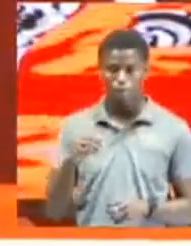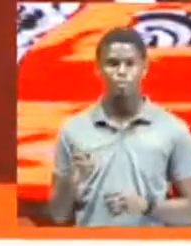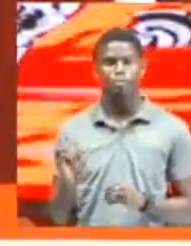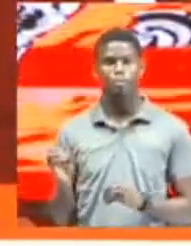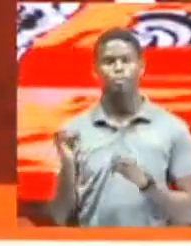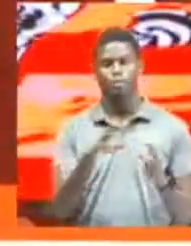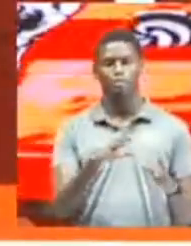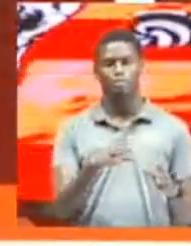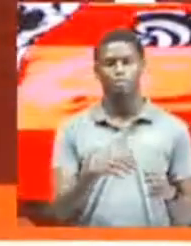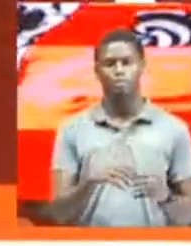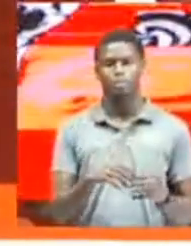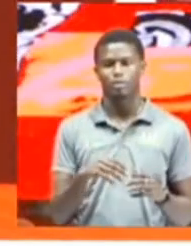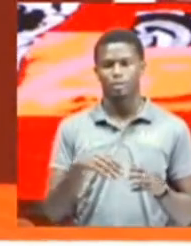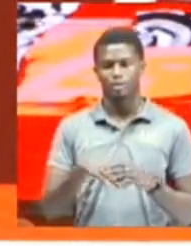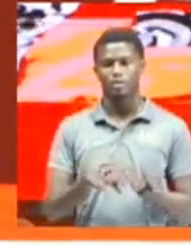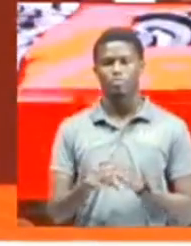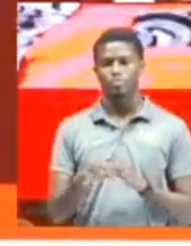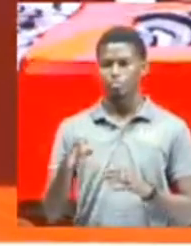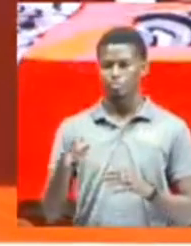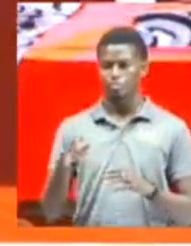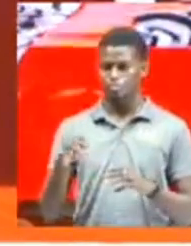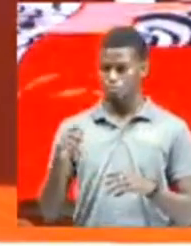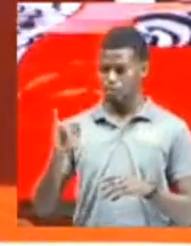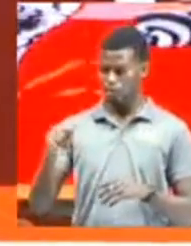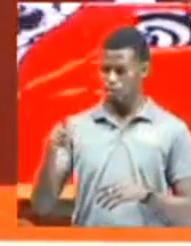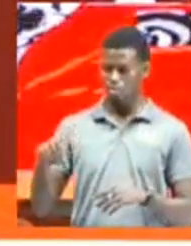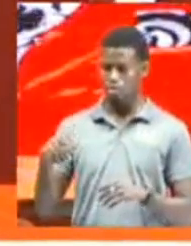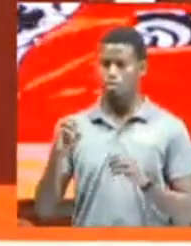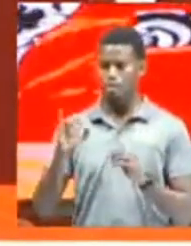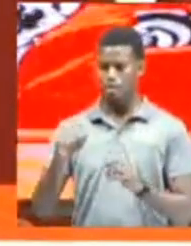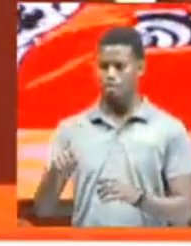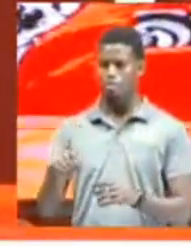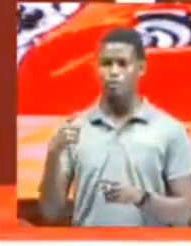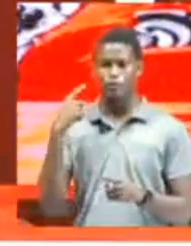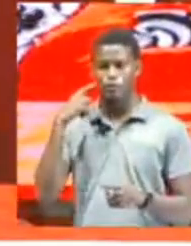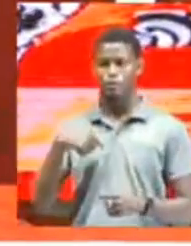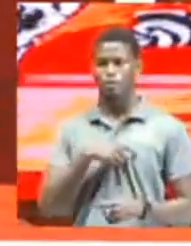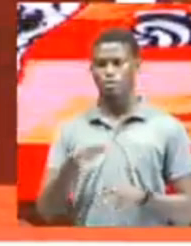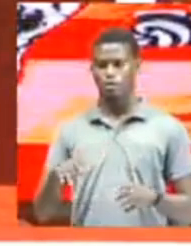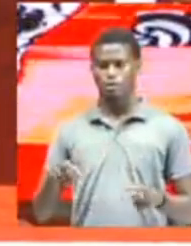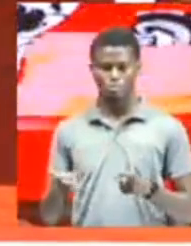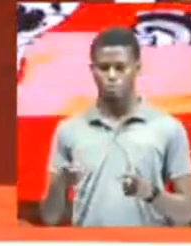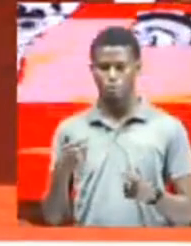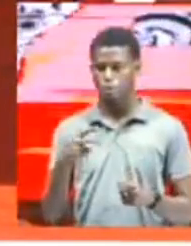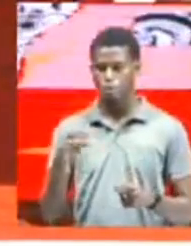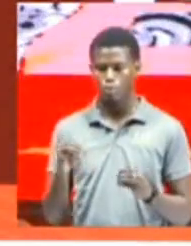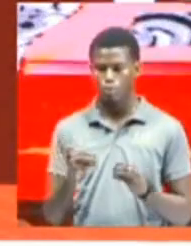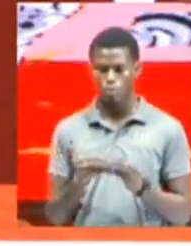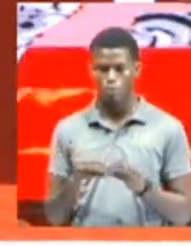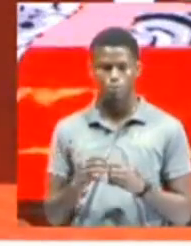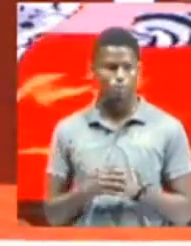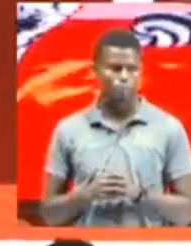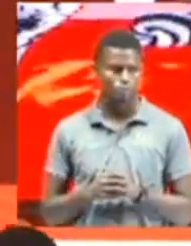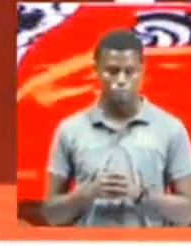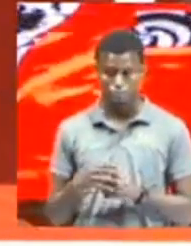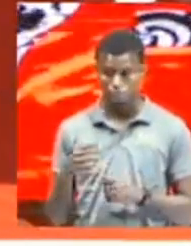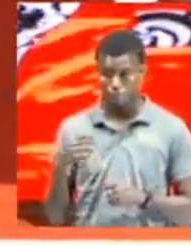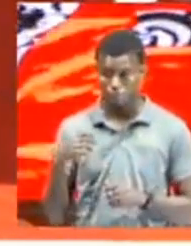children anymore. I hear Comrade Bunting explain what they think of our children. Because